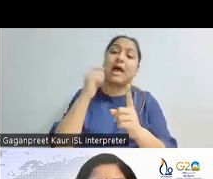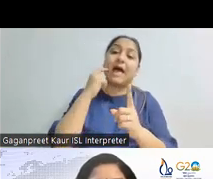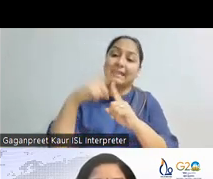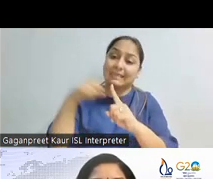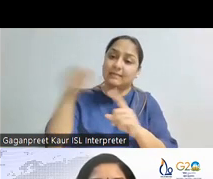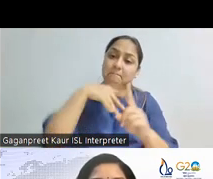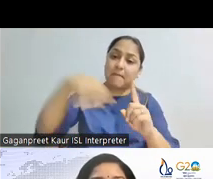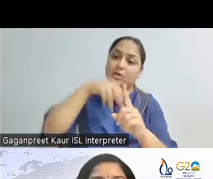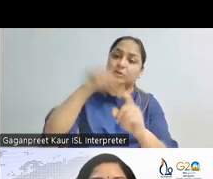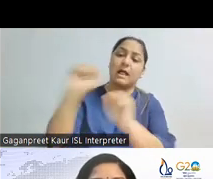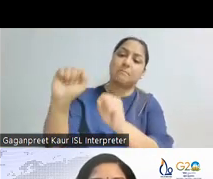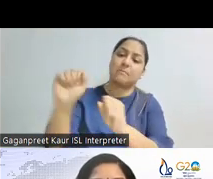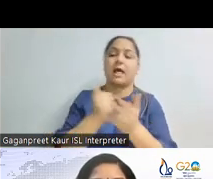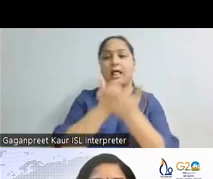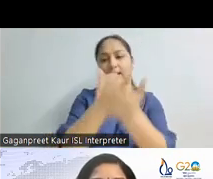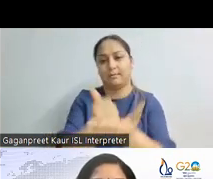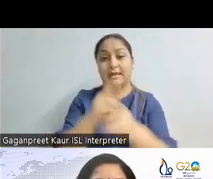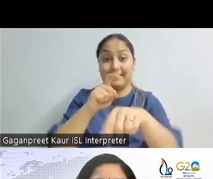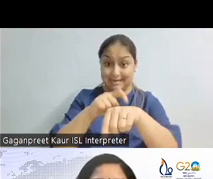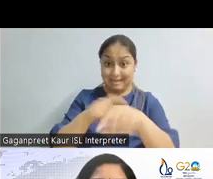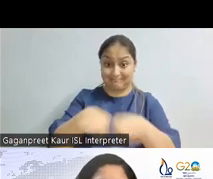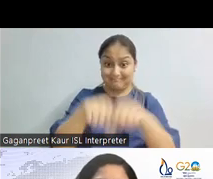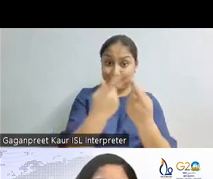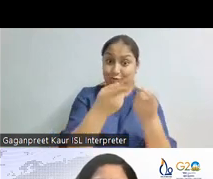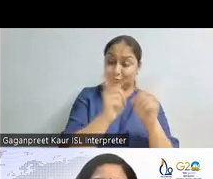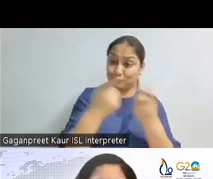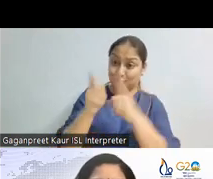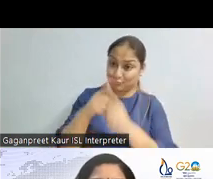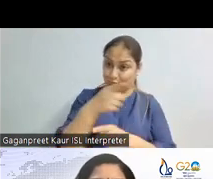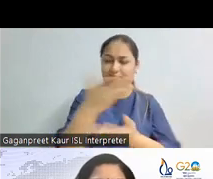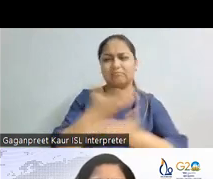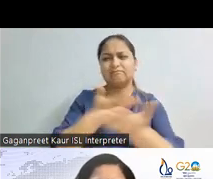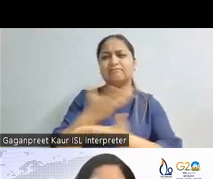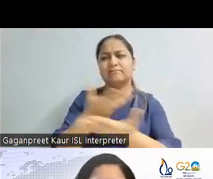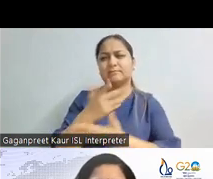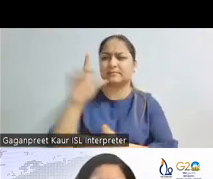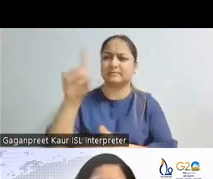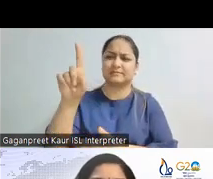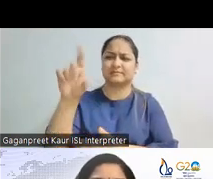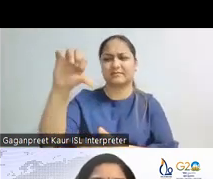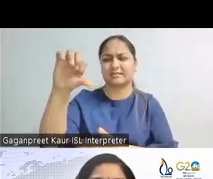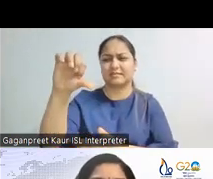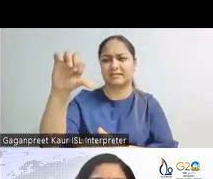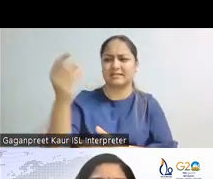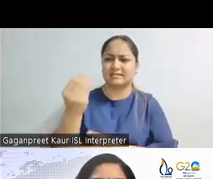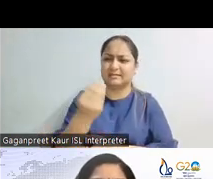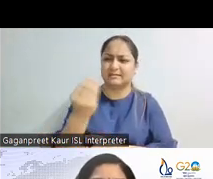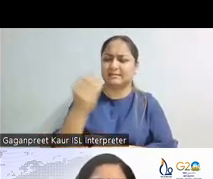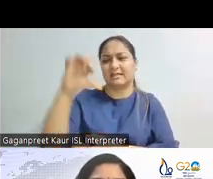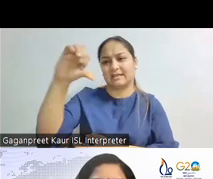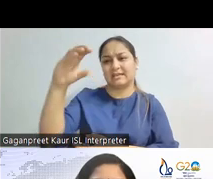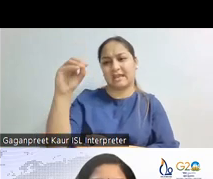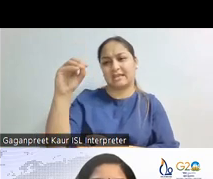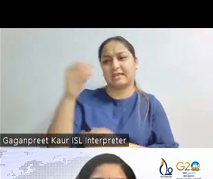you. The time slot for breakout discussion is approximately 90 minutes, and we'll come back to the main